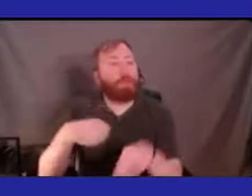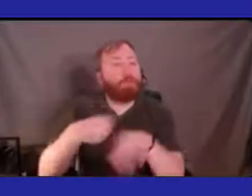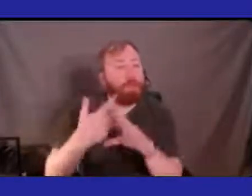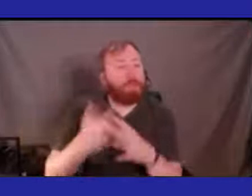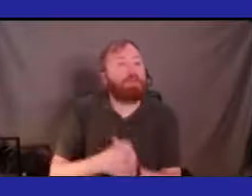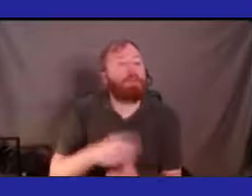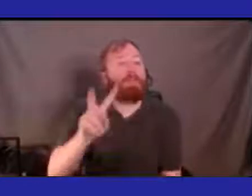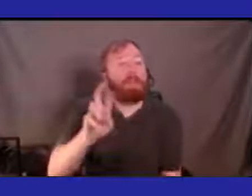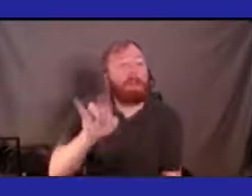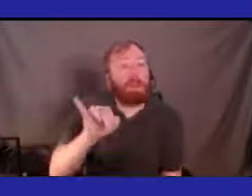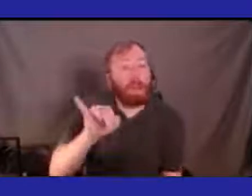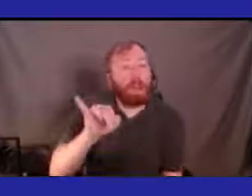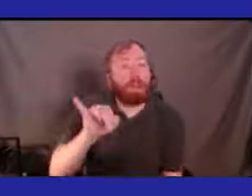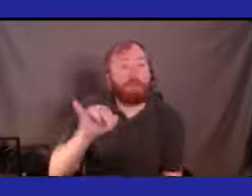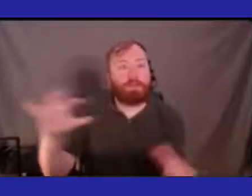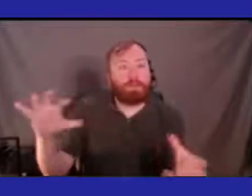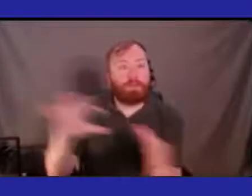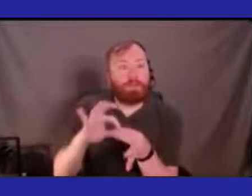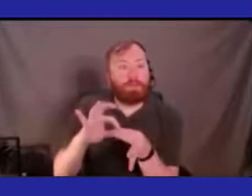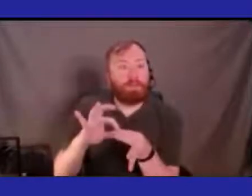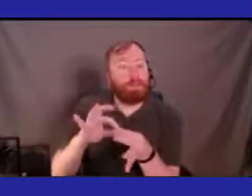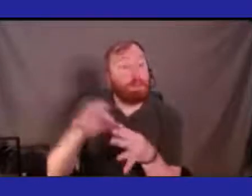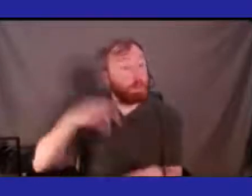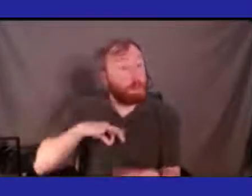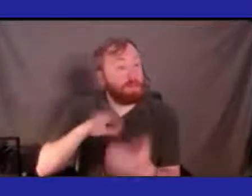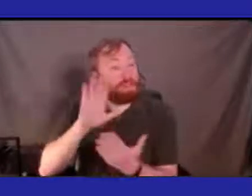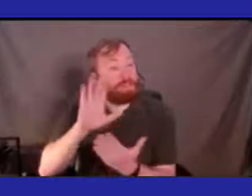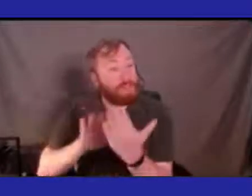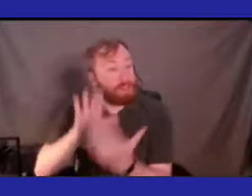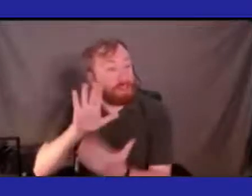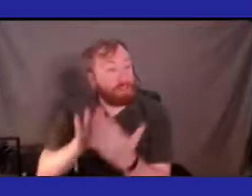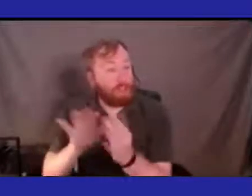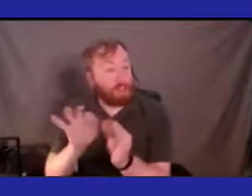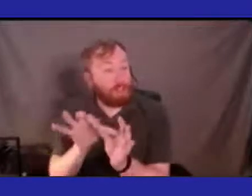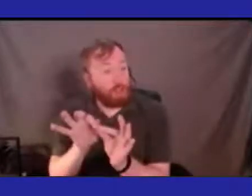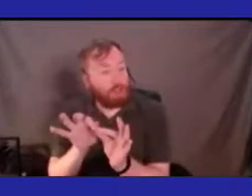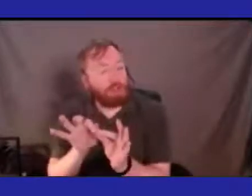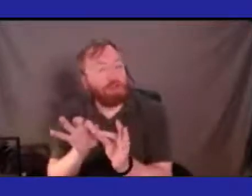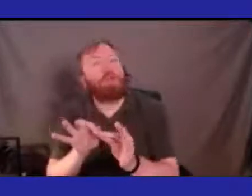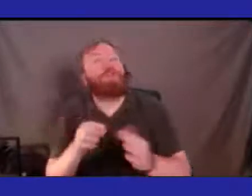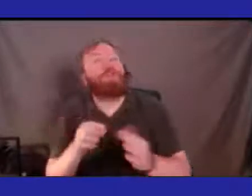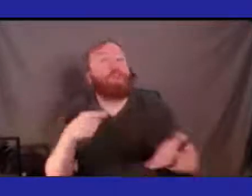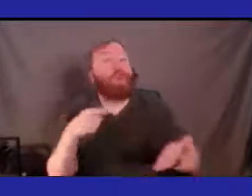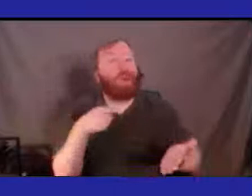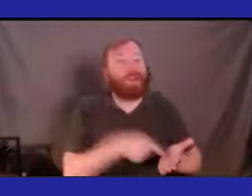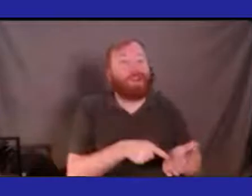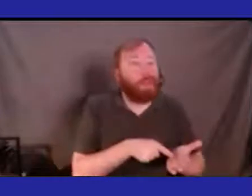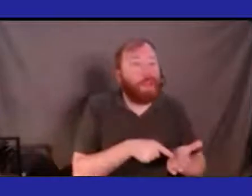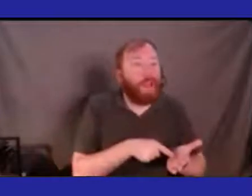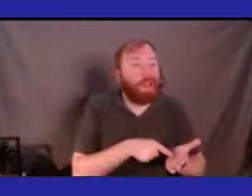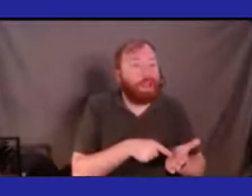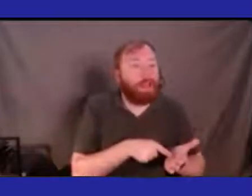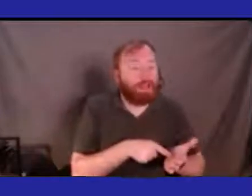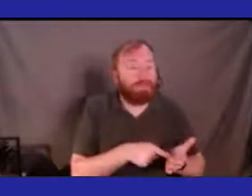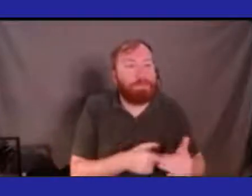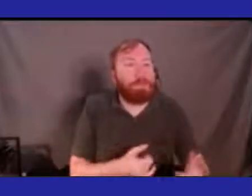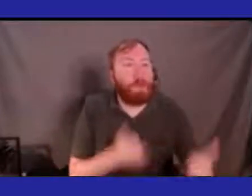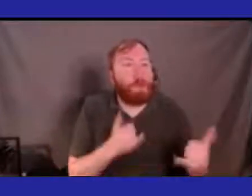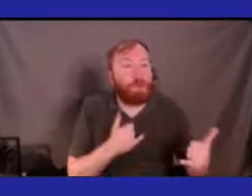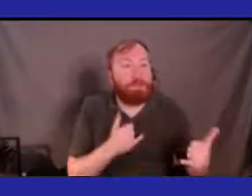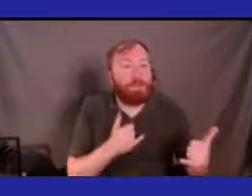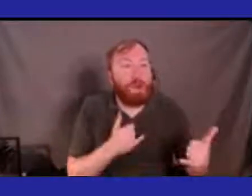VRI marries the benefits of face to face interpretation with the on demand, mature, over the phone